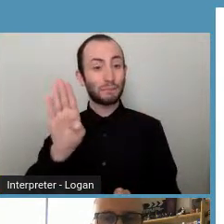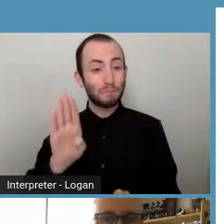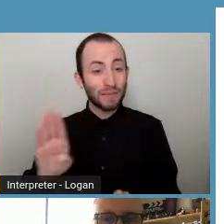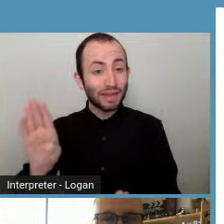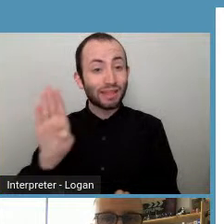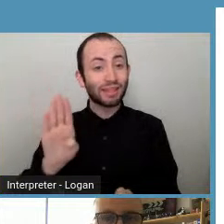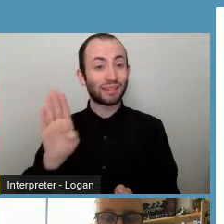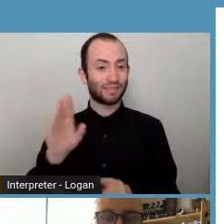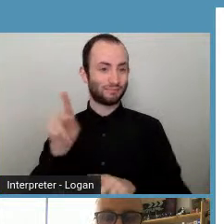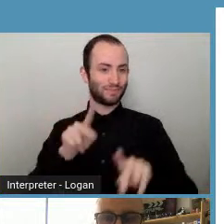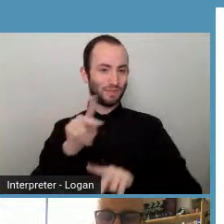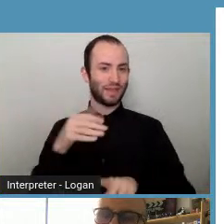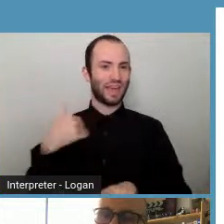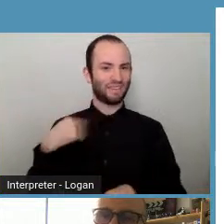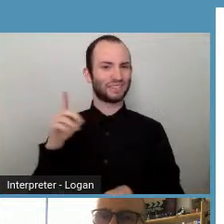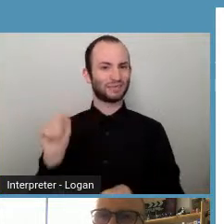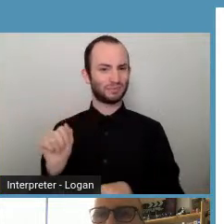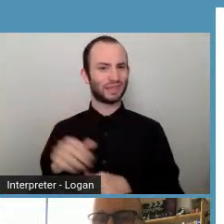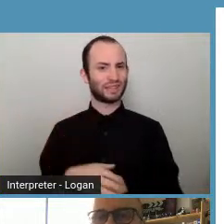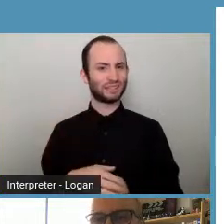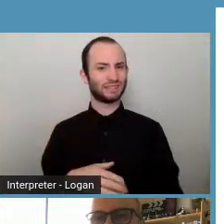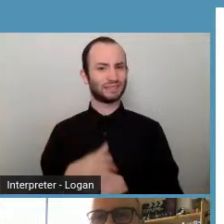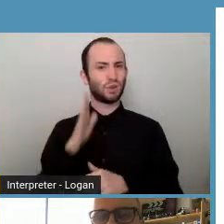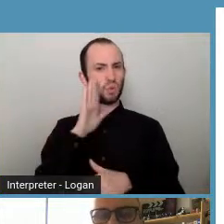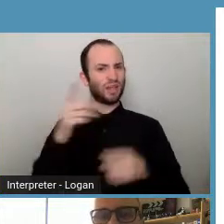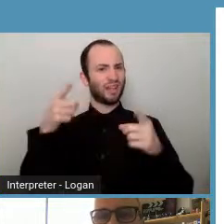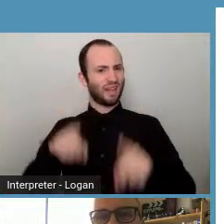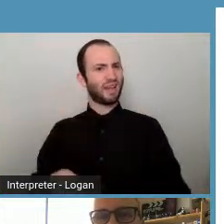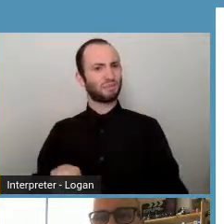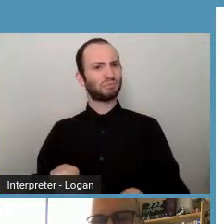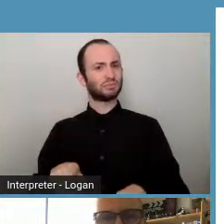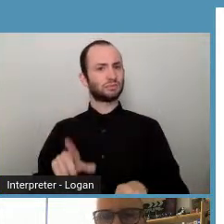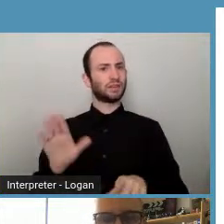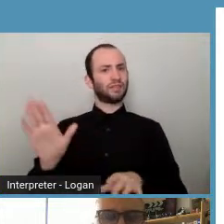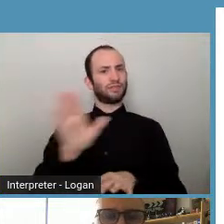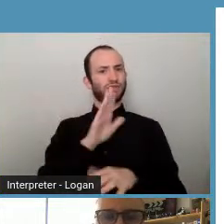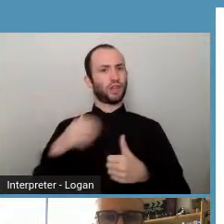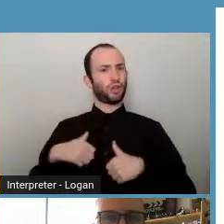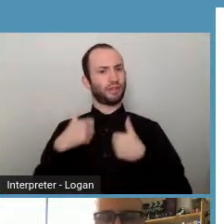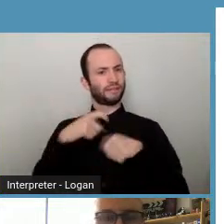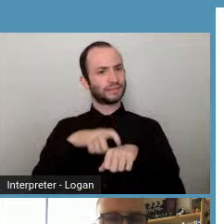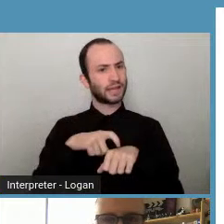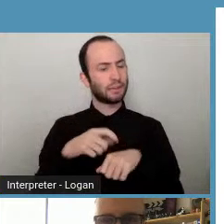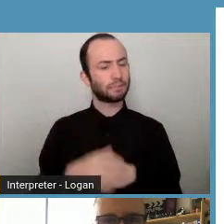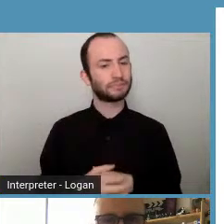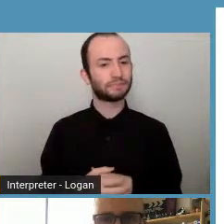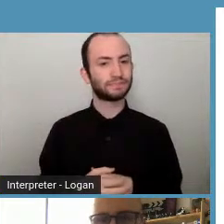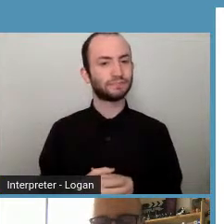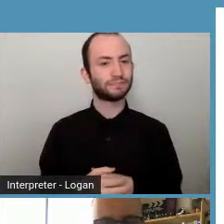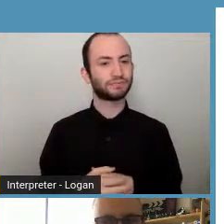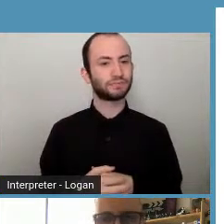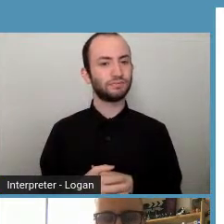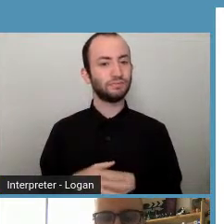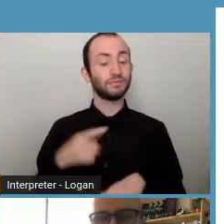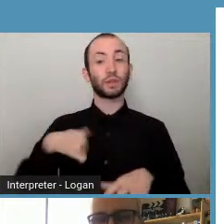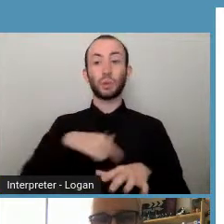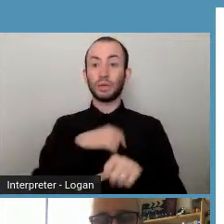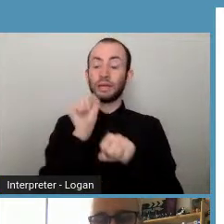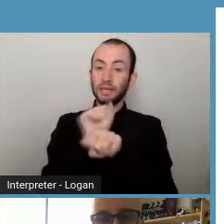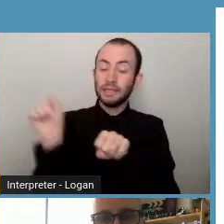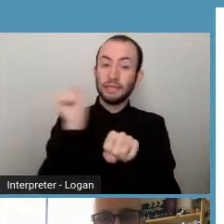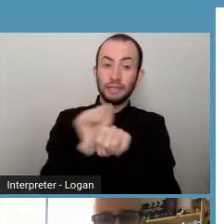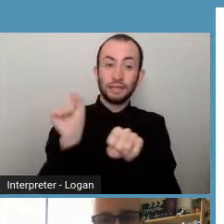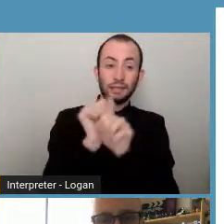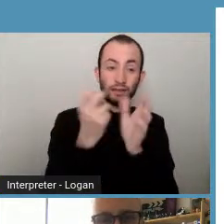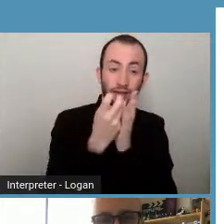experience a disability in their lifetime. When we're thinking about what we're spending our time on, why we're spending this time doing what we're doing, immersed in our